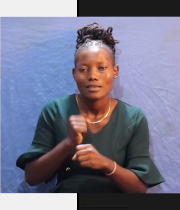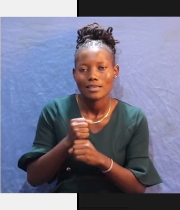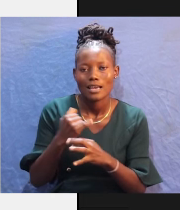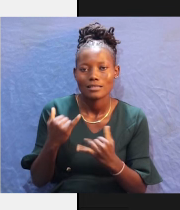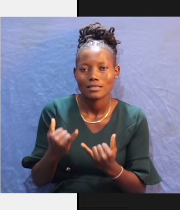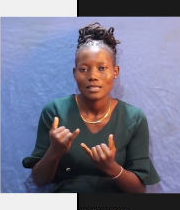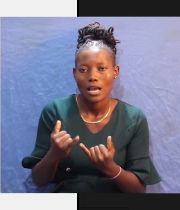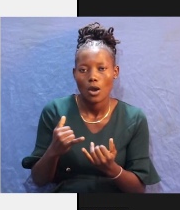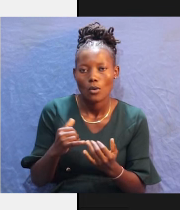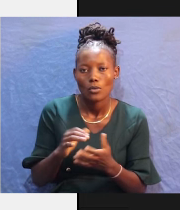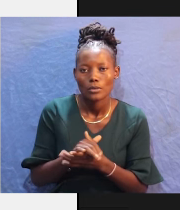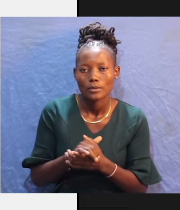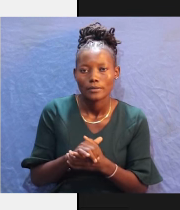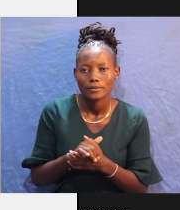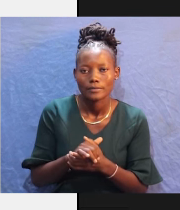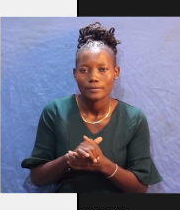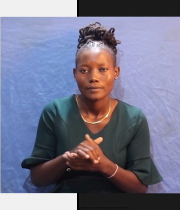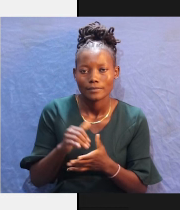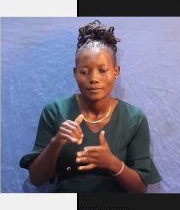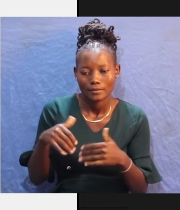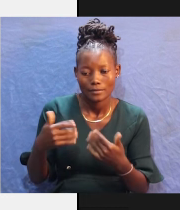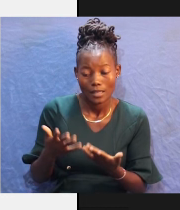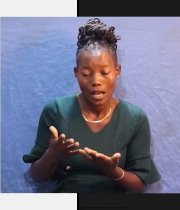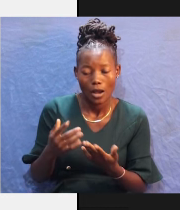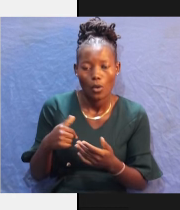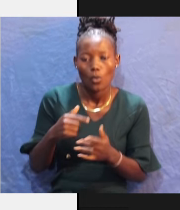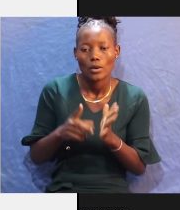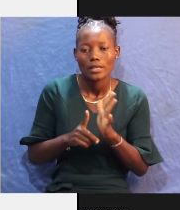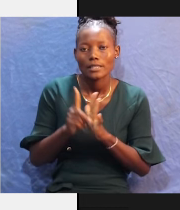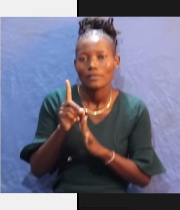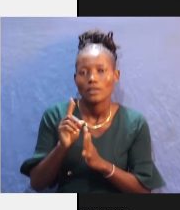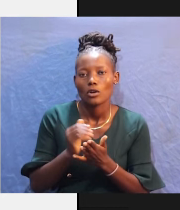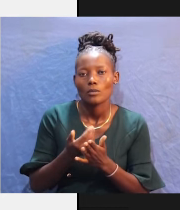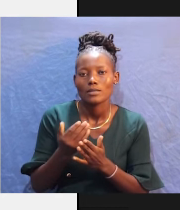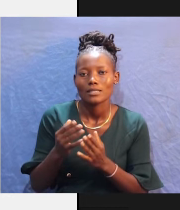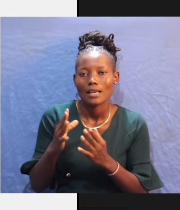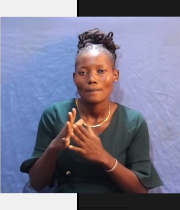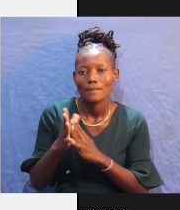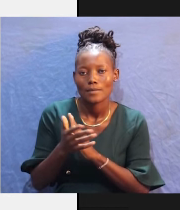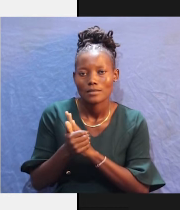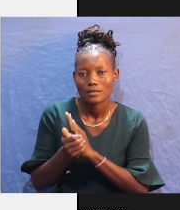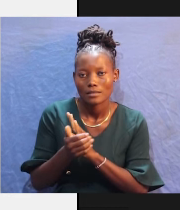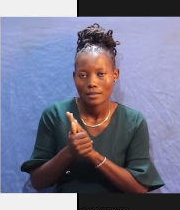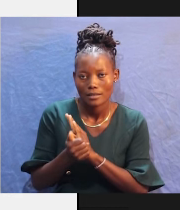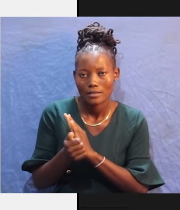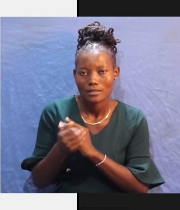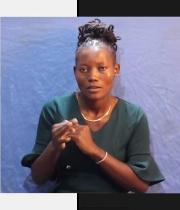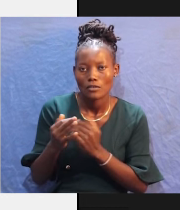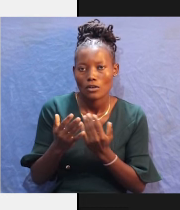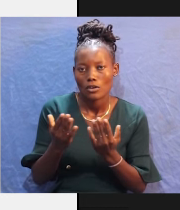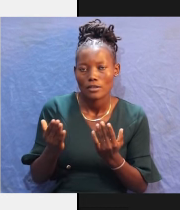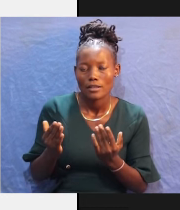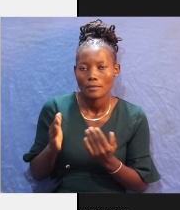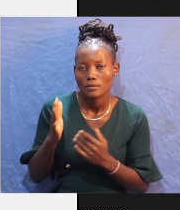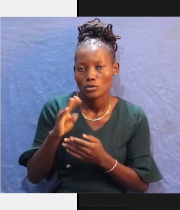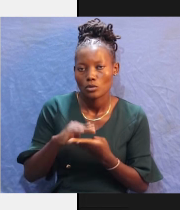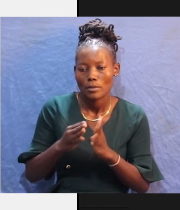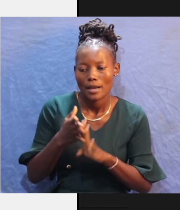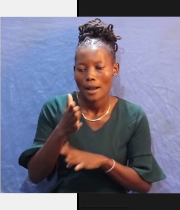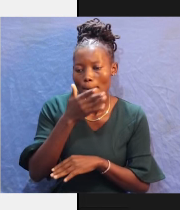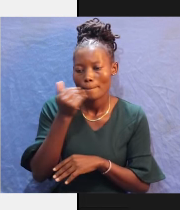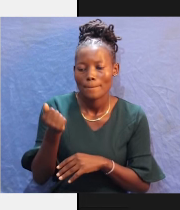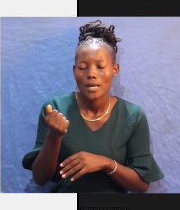then I also work on the number 1, on number 2, and on number 6, because I cannot have a good health if there is poverty, if there